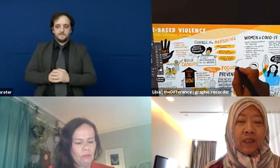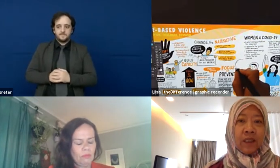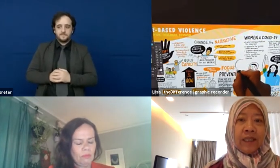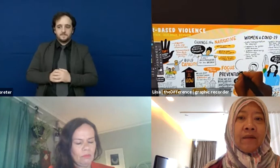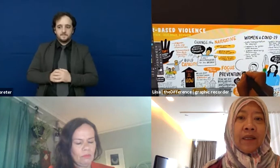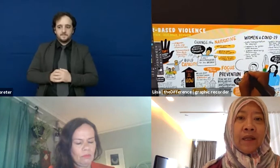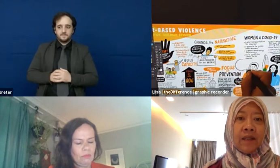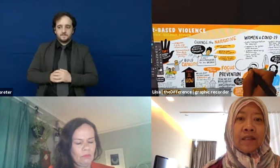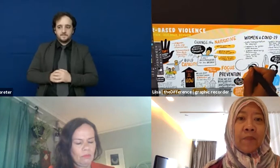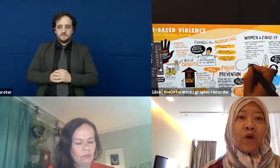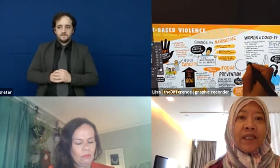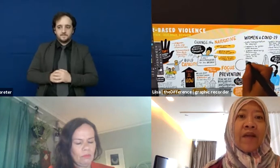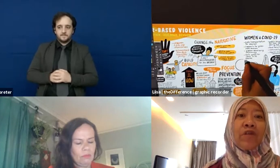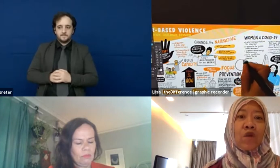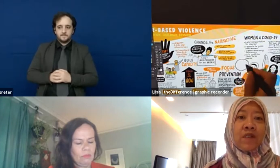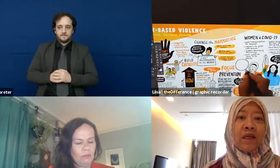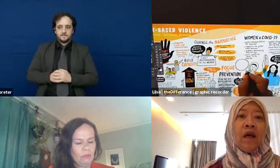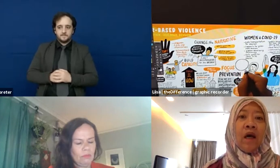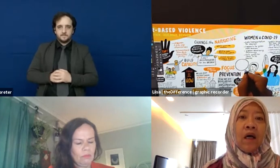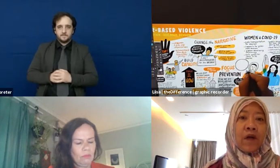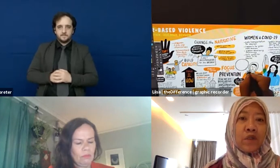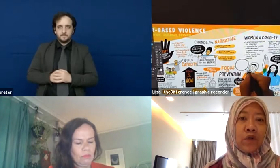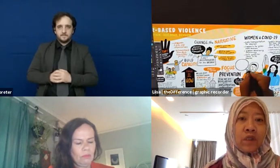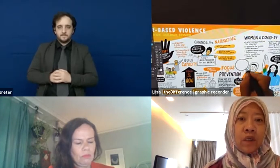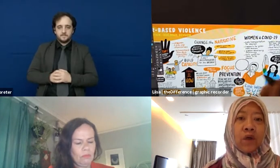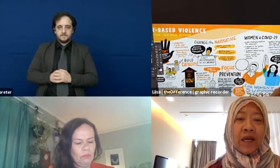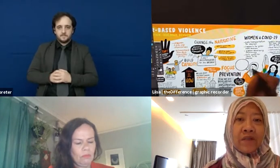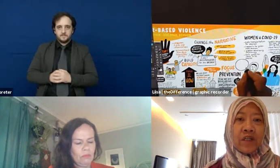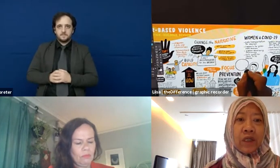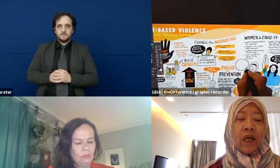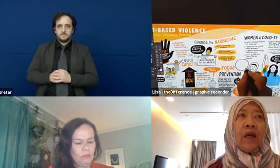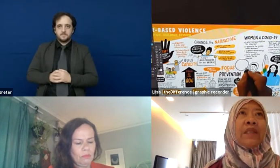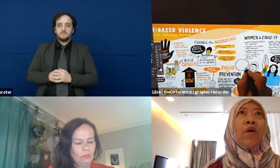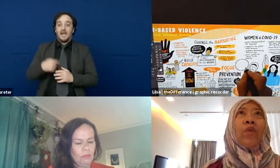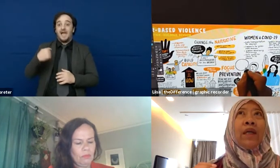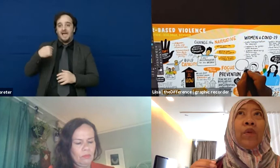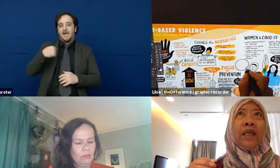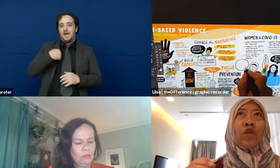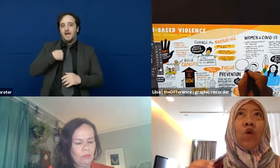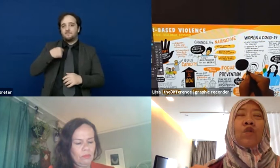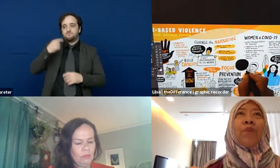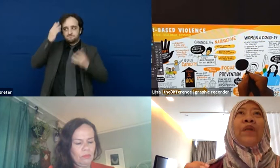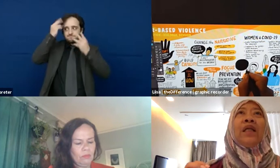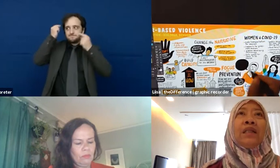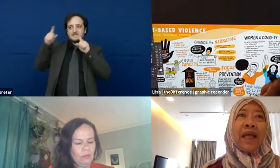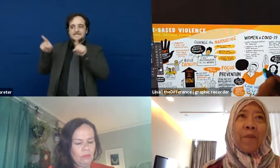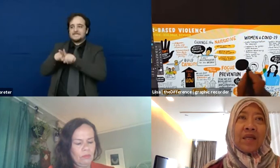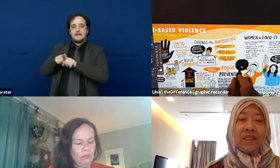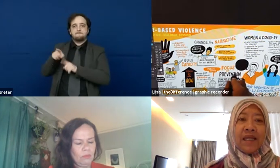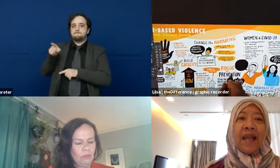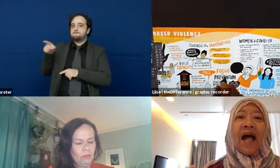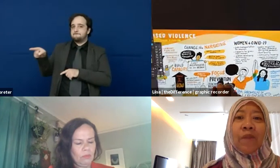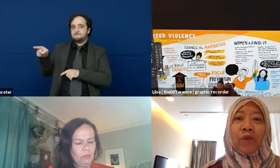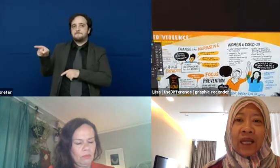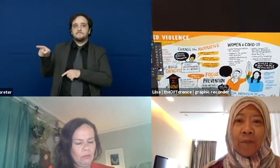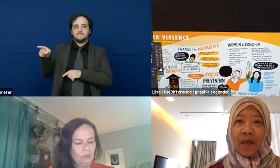important in supporting and resourcing a grassroots organization. But we need to also build the capacity